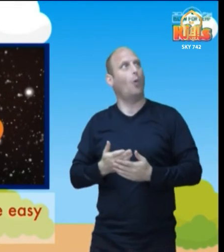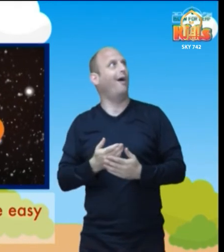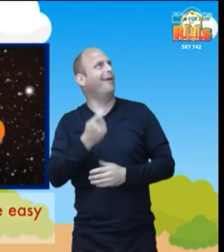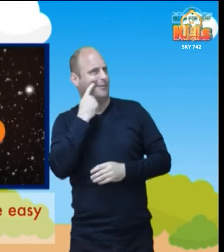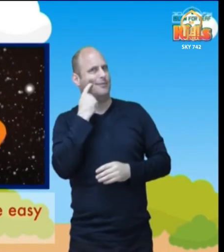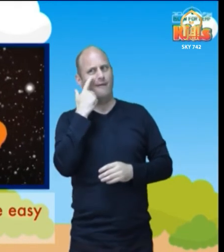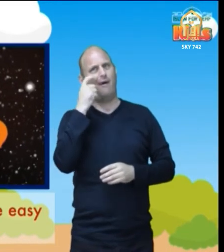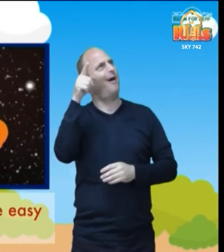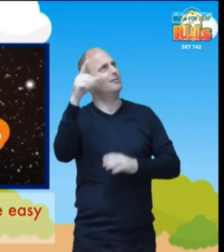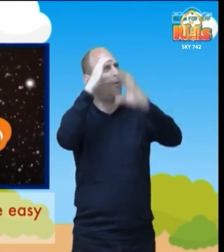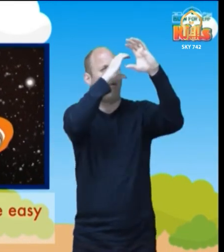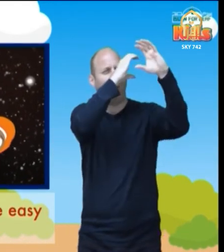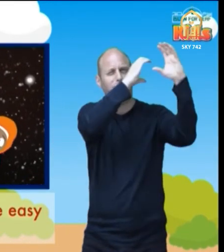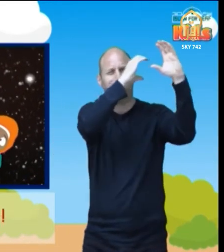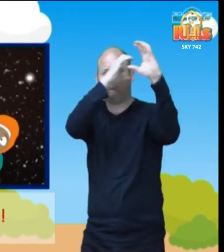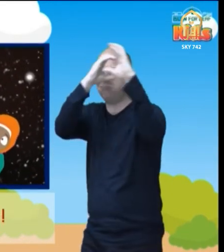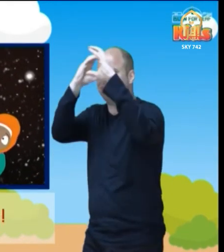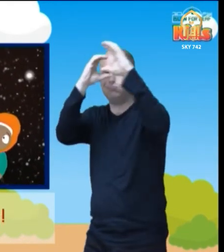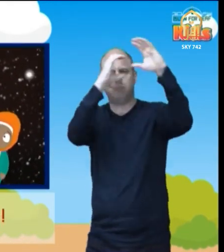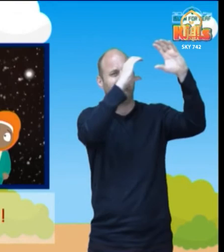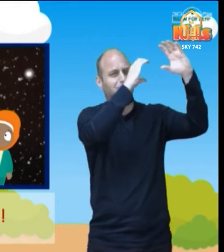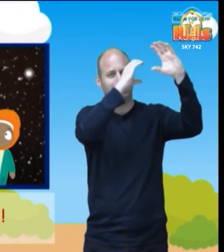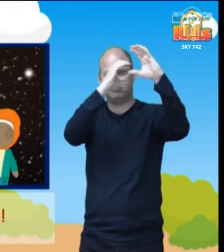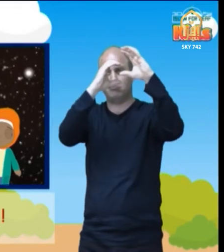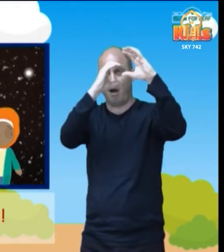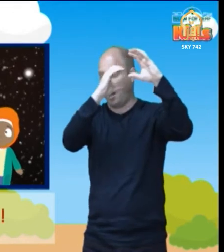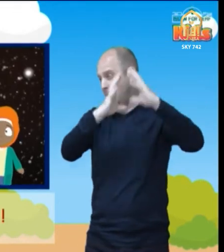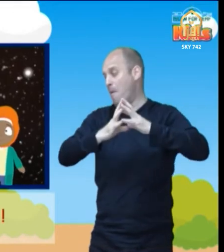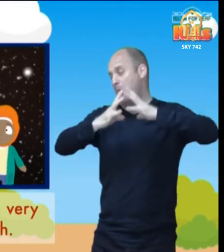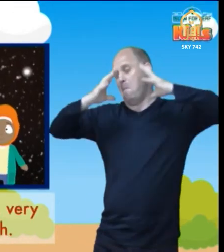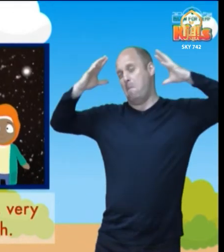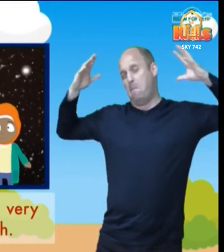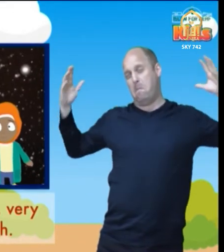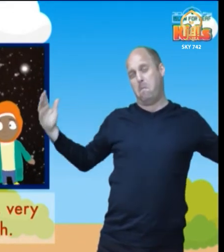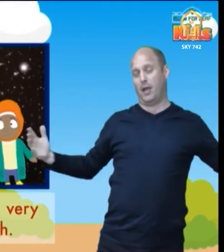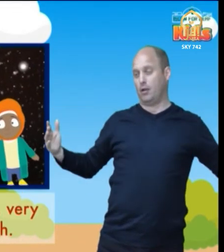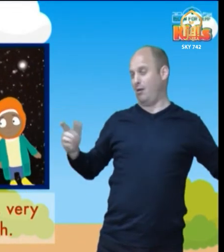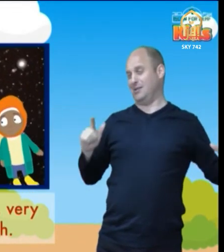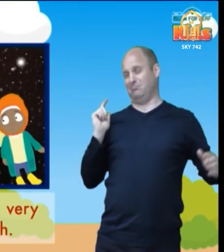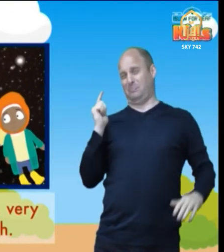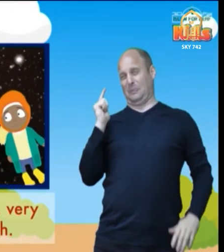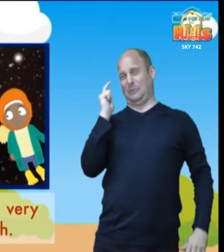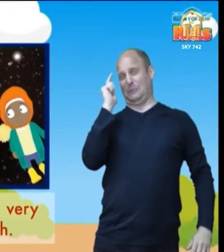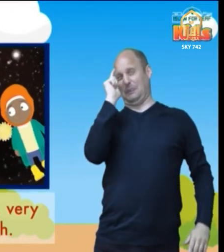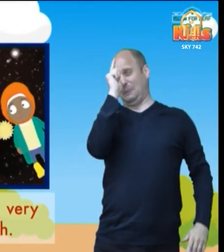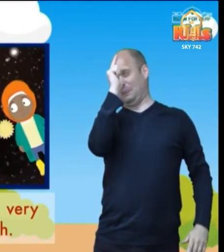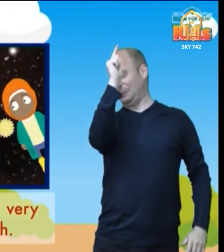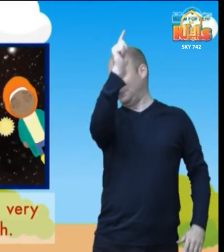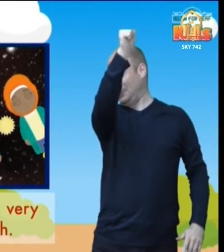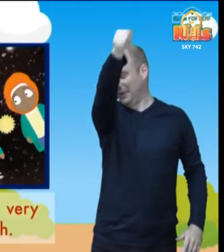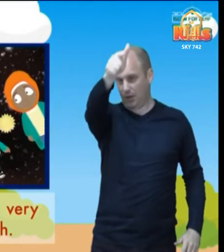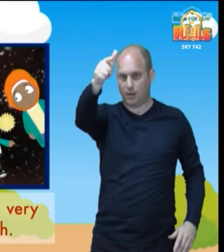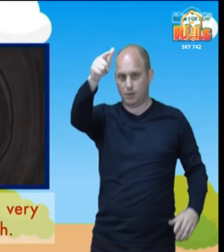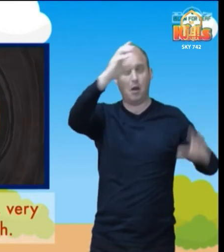be easy to find then. Jupiter is very big, but it's also very, very, very far away from